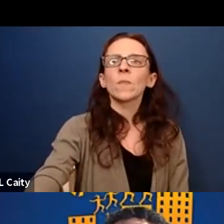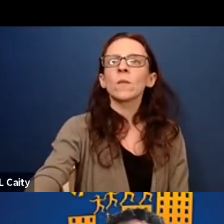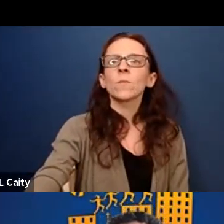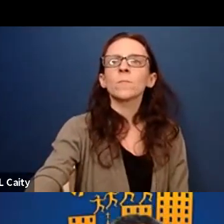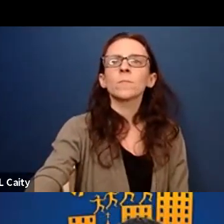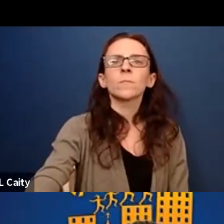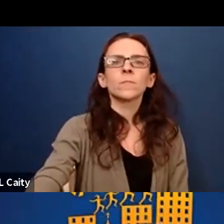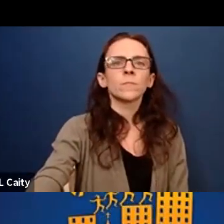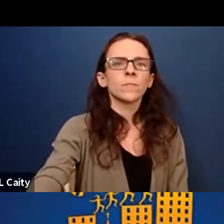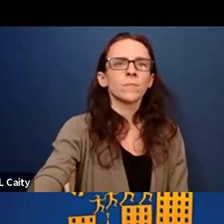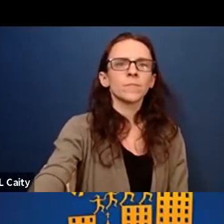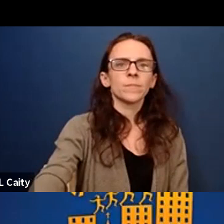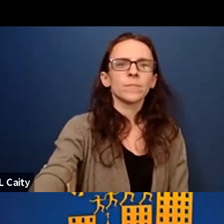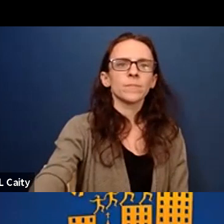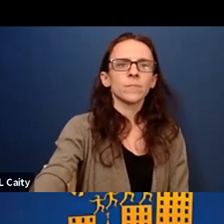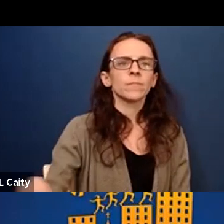he is.